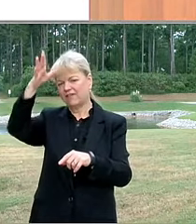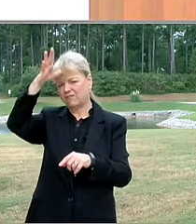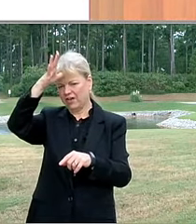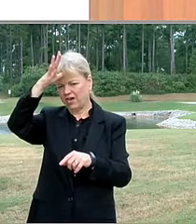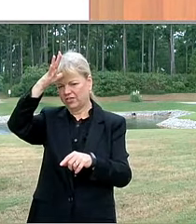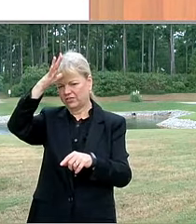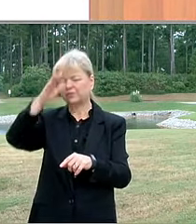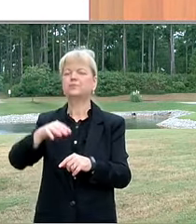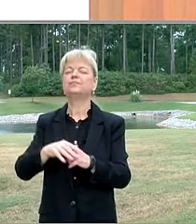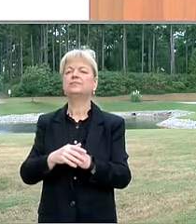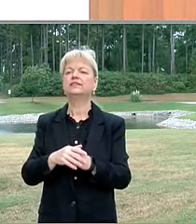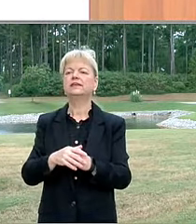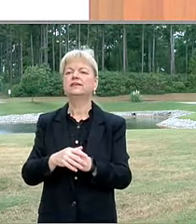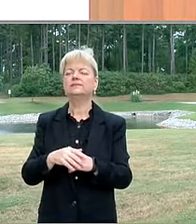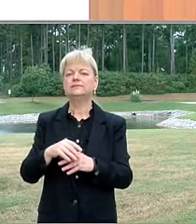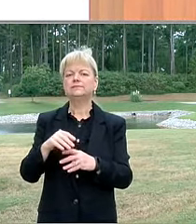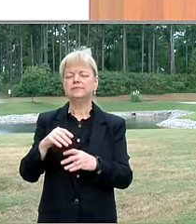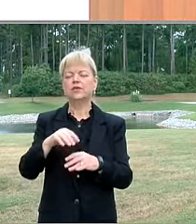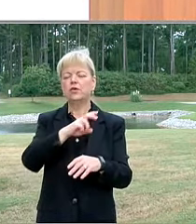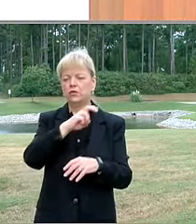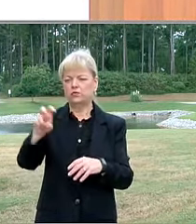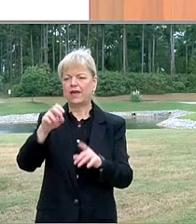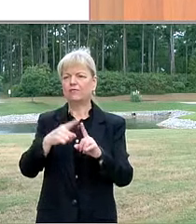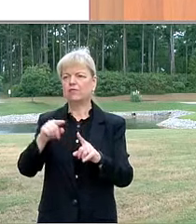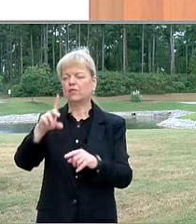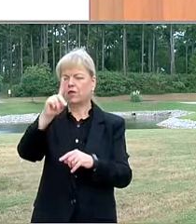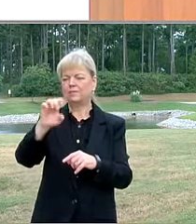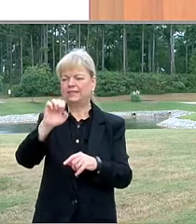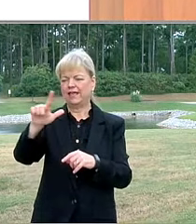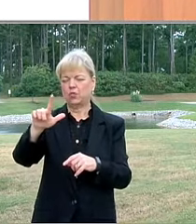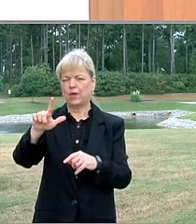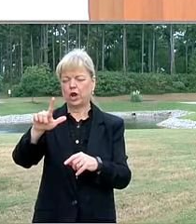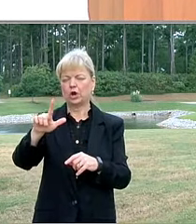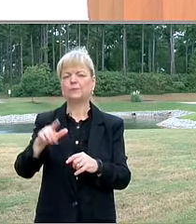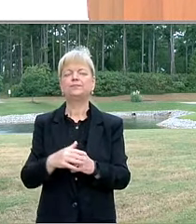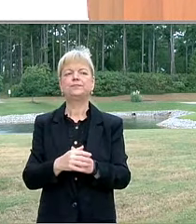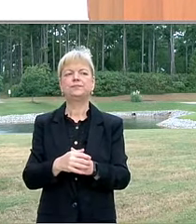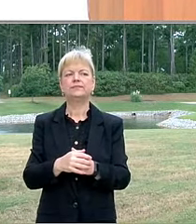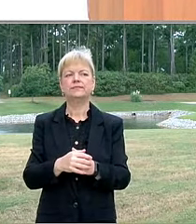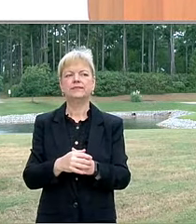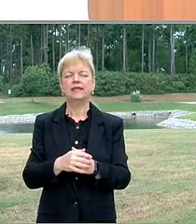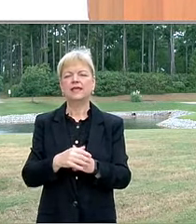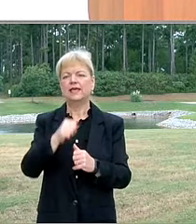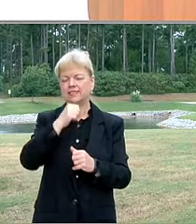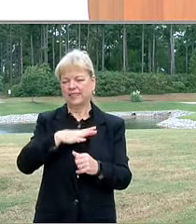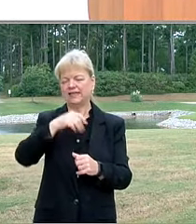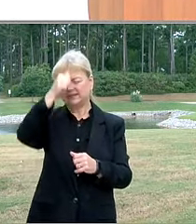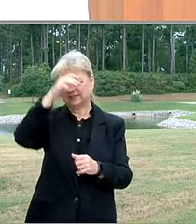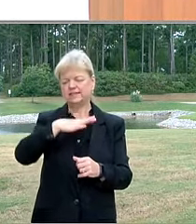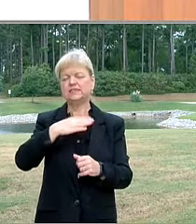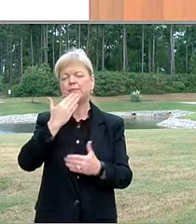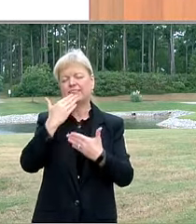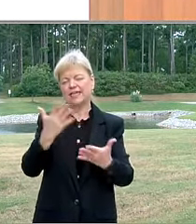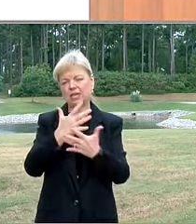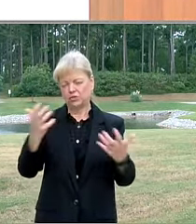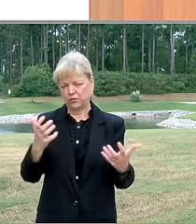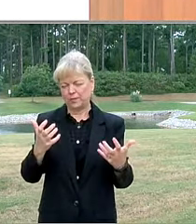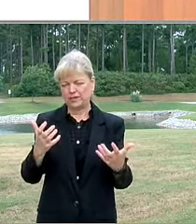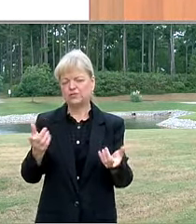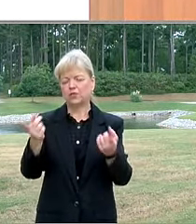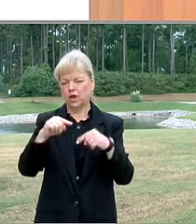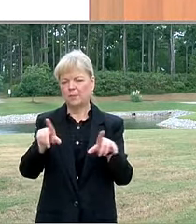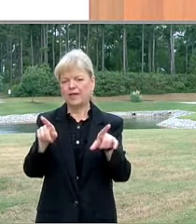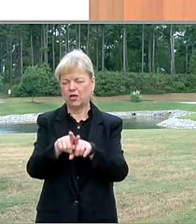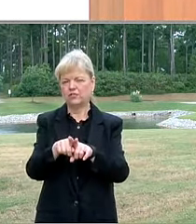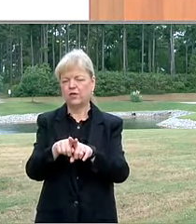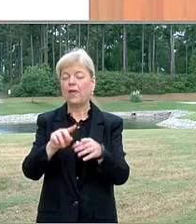Don Derringer, who traveled here from Delaware. And so, ladies and gentlemen, thank you so much for being here as well. This